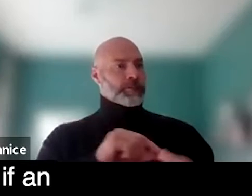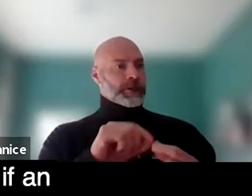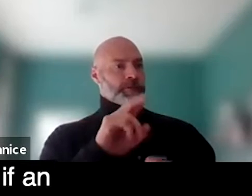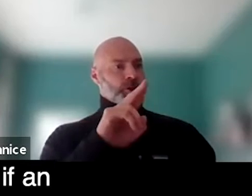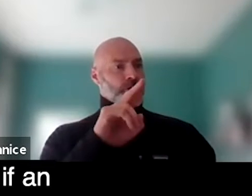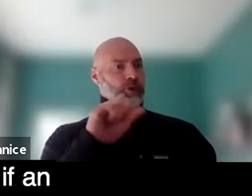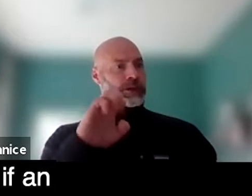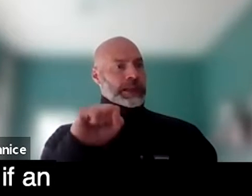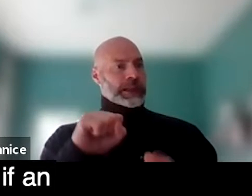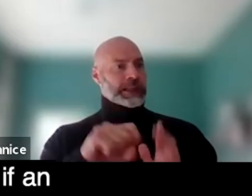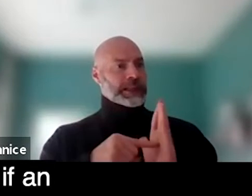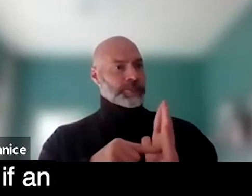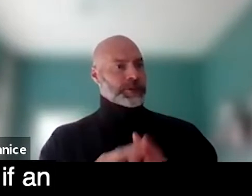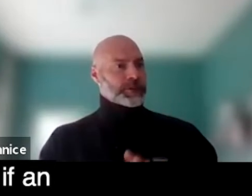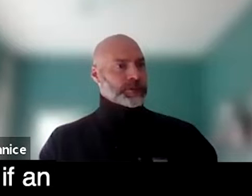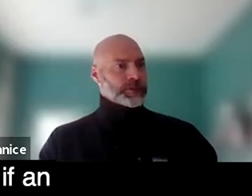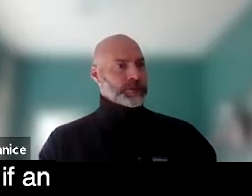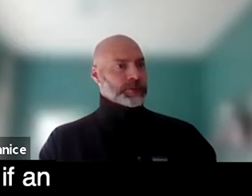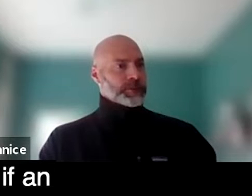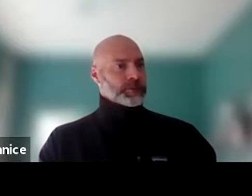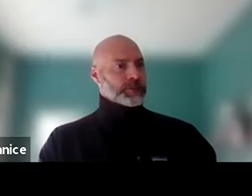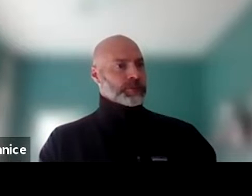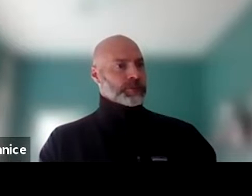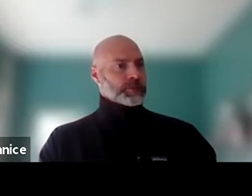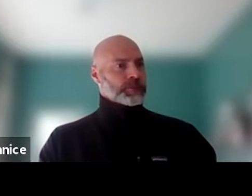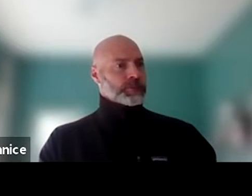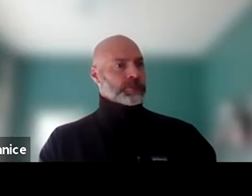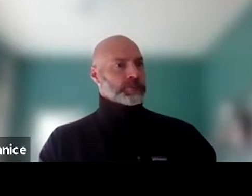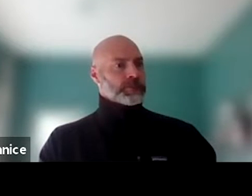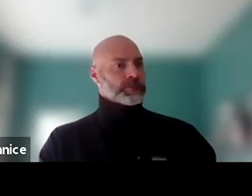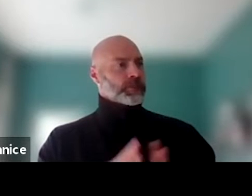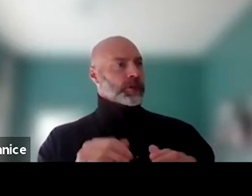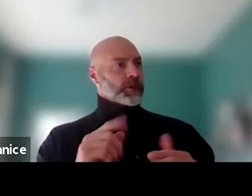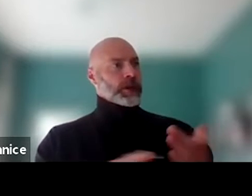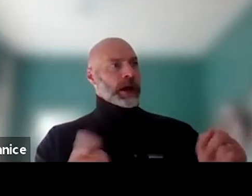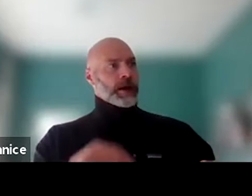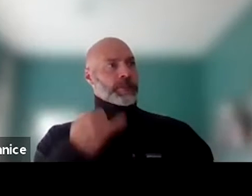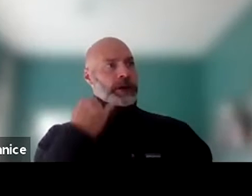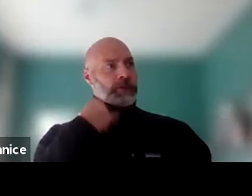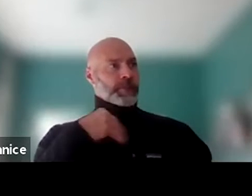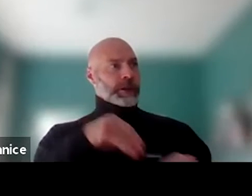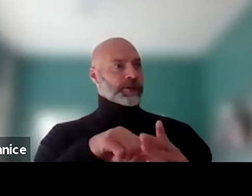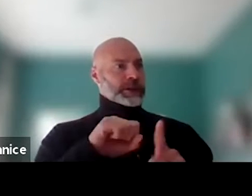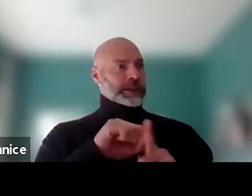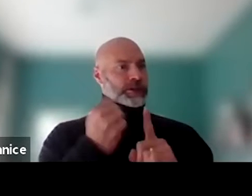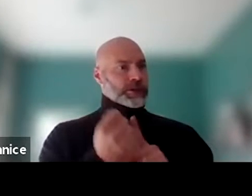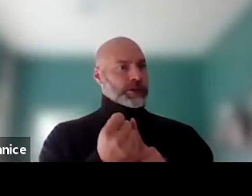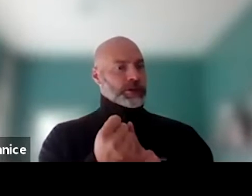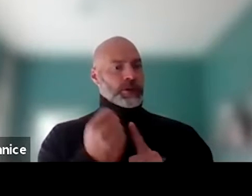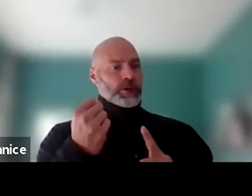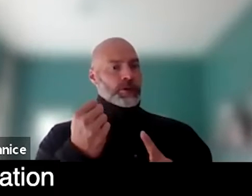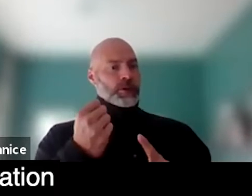if an employee has a specific, use a specific use case example? What would happen if you had an employee in a